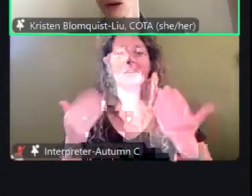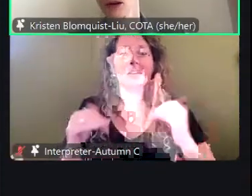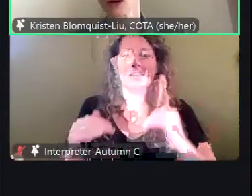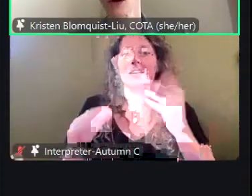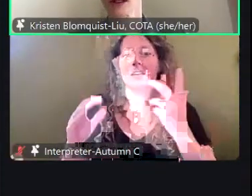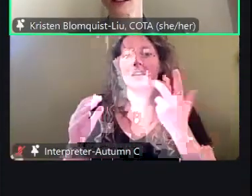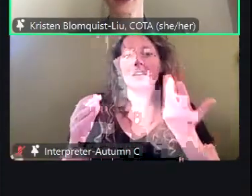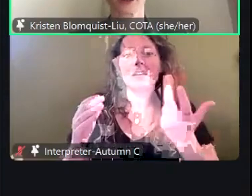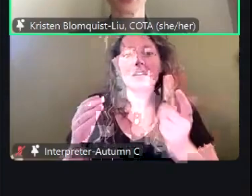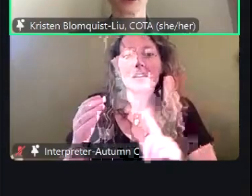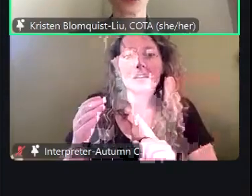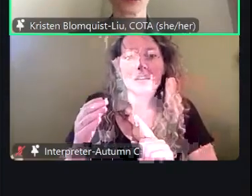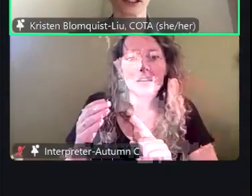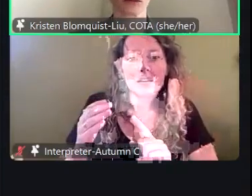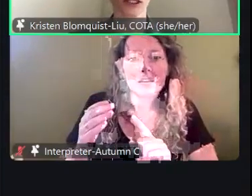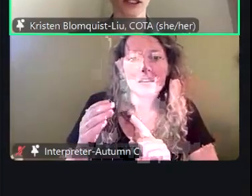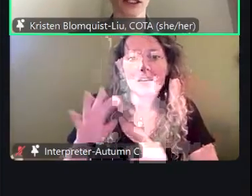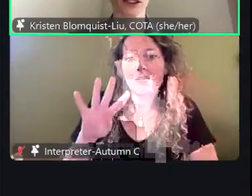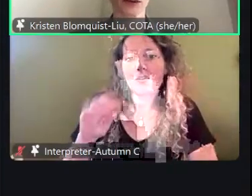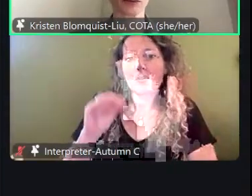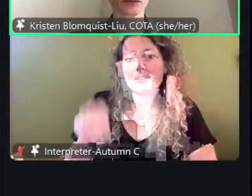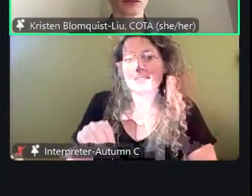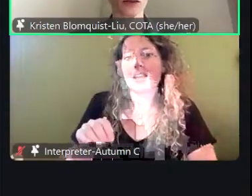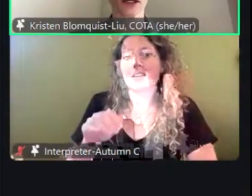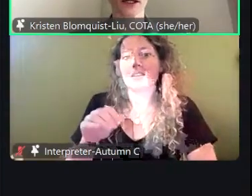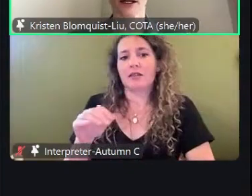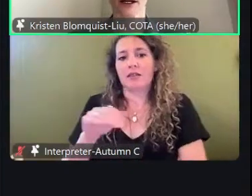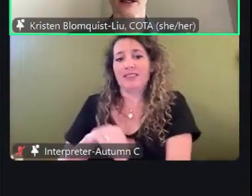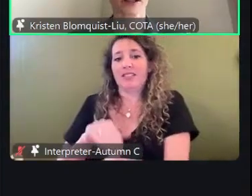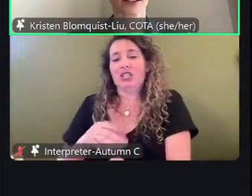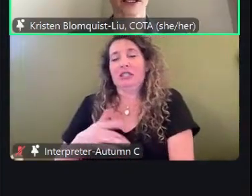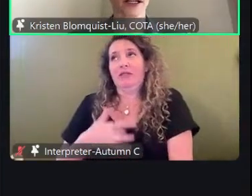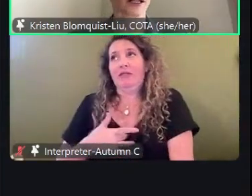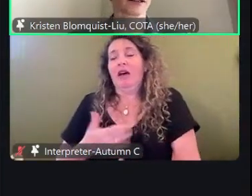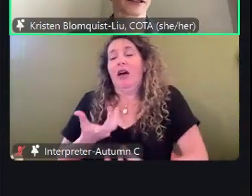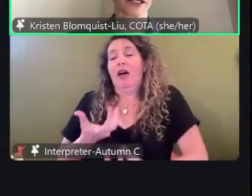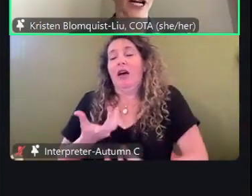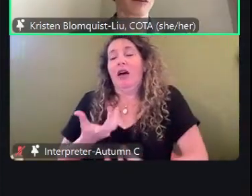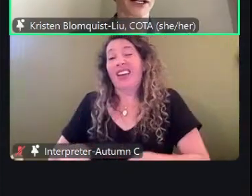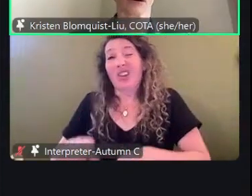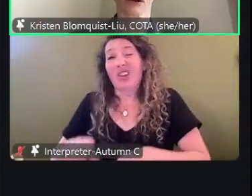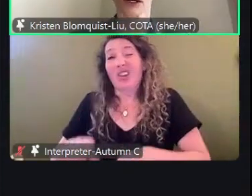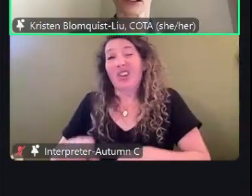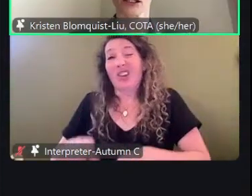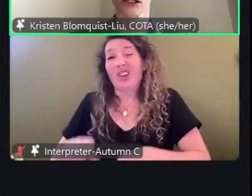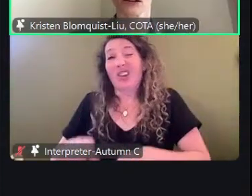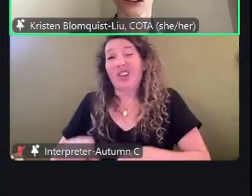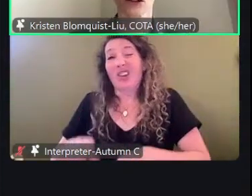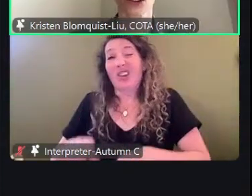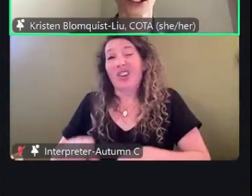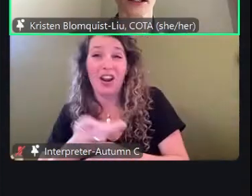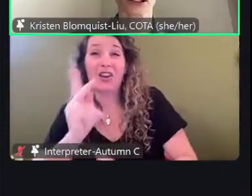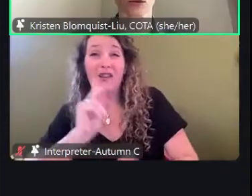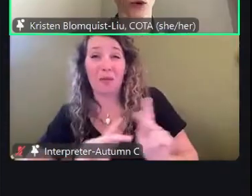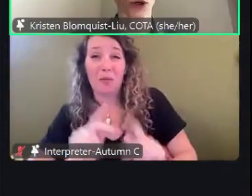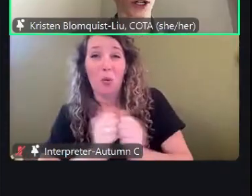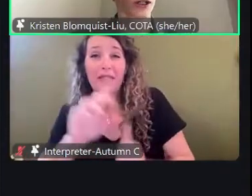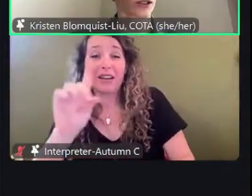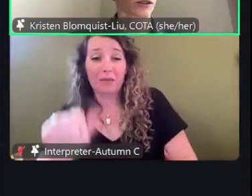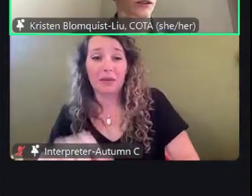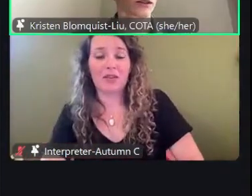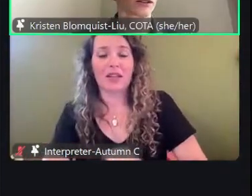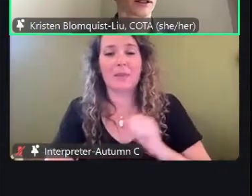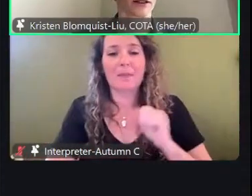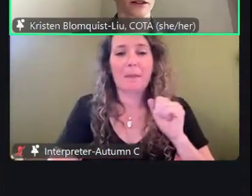provide equal quality care to those with disabilities. And there's really this gap here that we wanted to look into